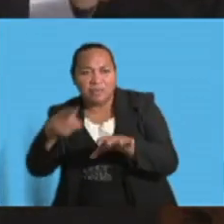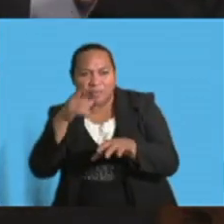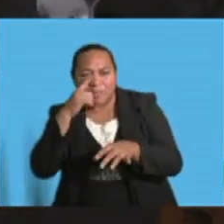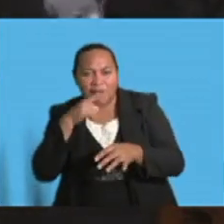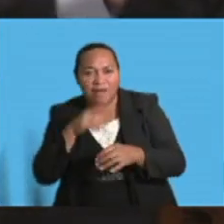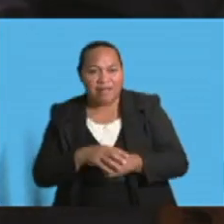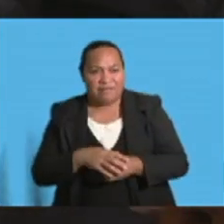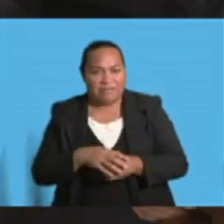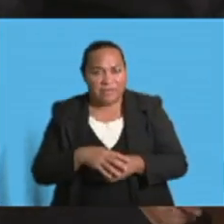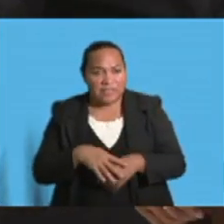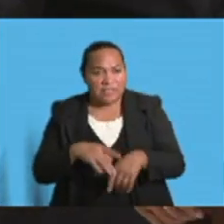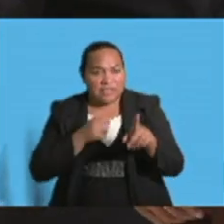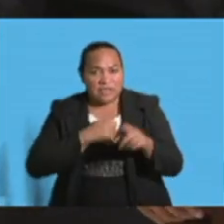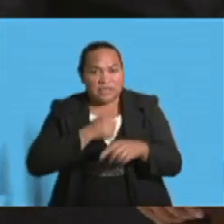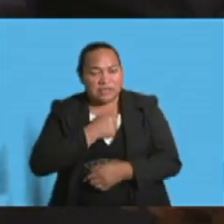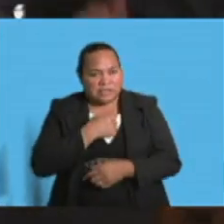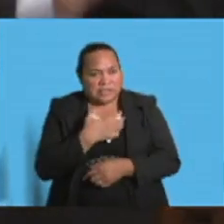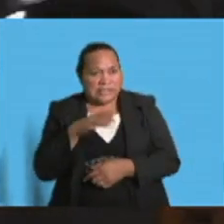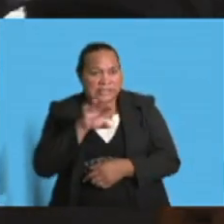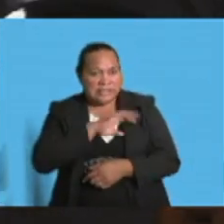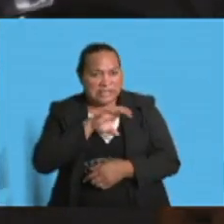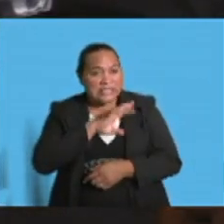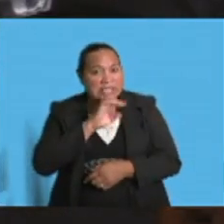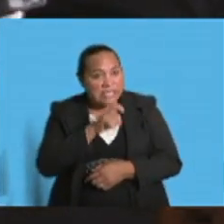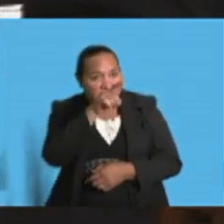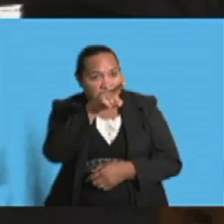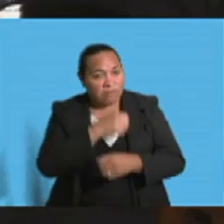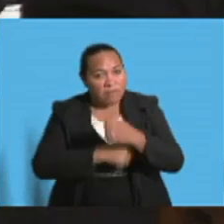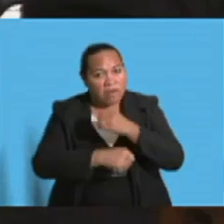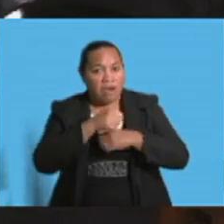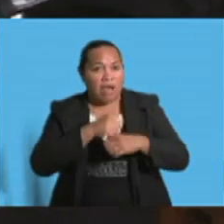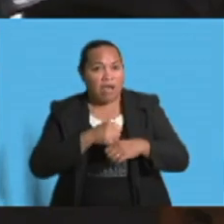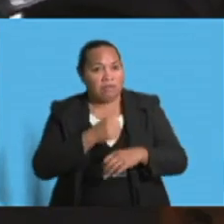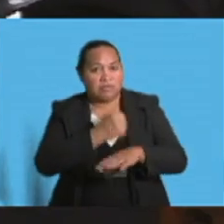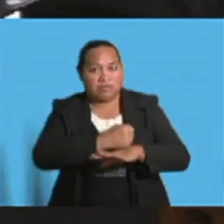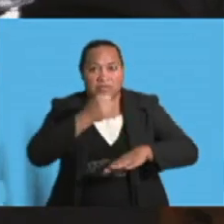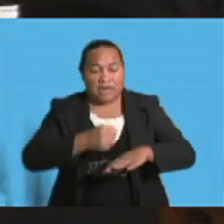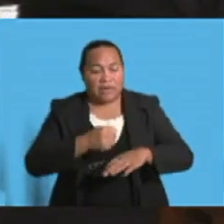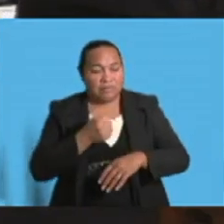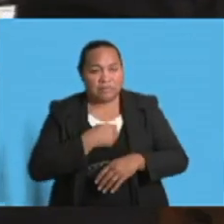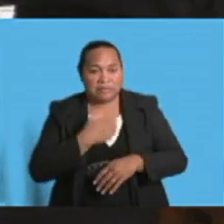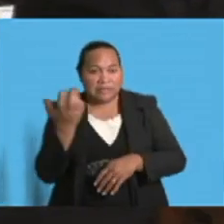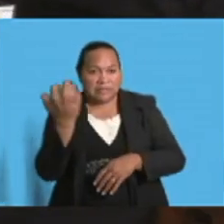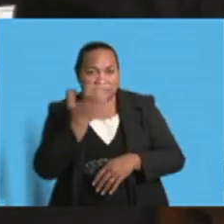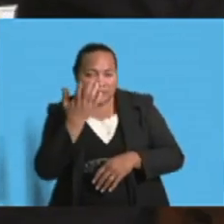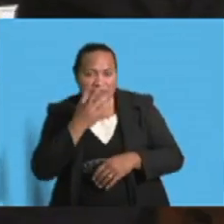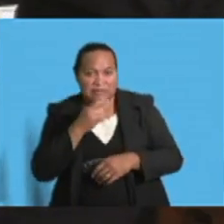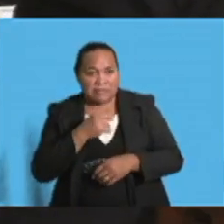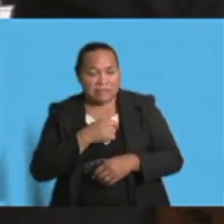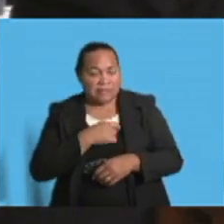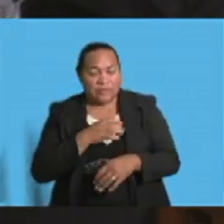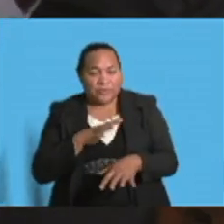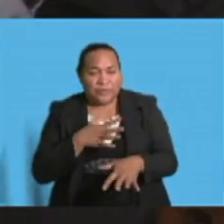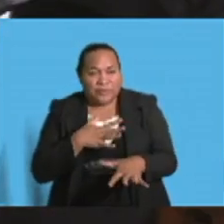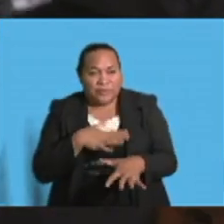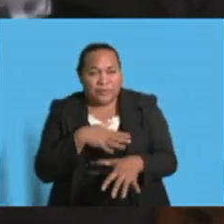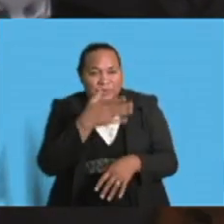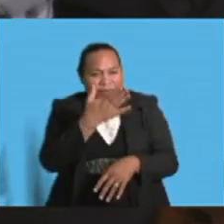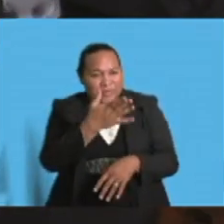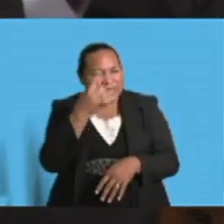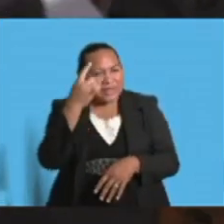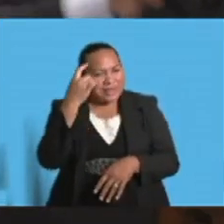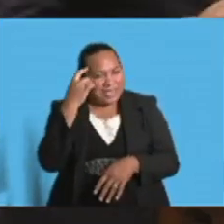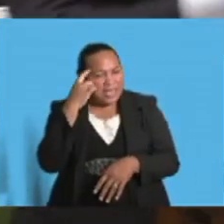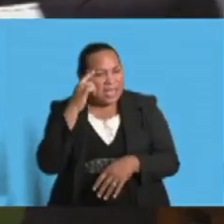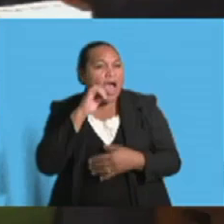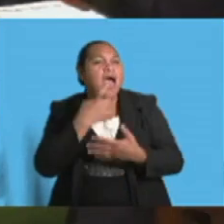would happen if these people were ever in government, Madam Speaker. God forbid. God forbid, Madam Speaker. I shut up, Madam Speaker, to think about